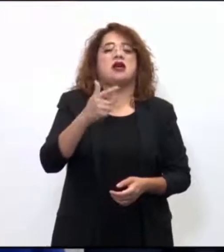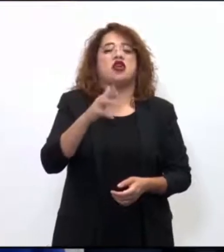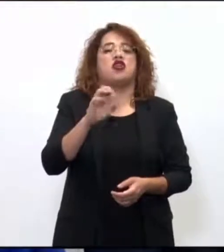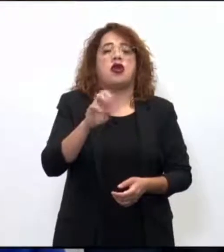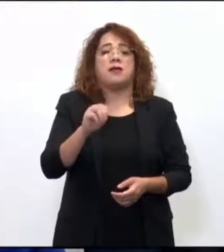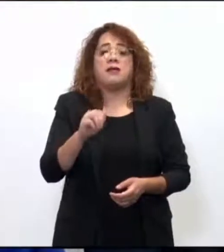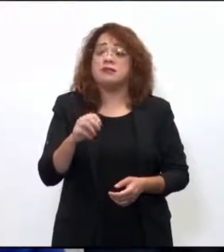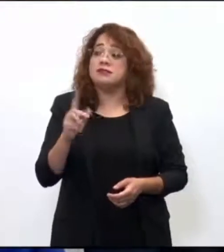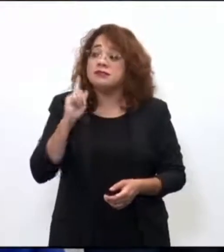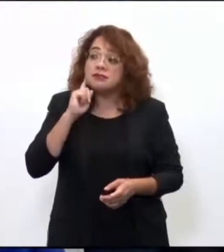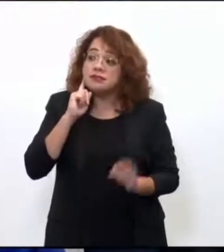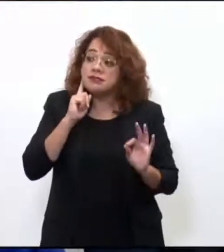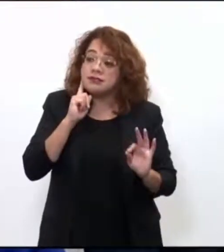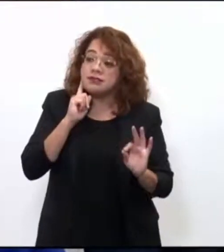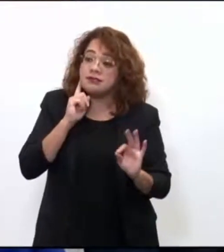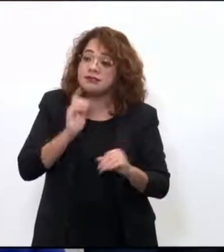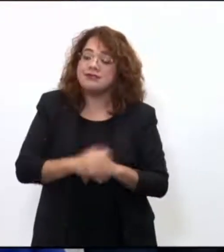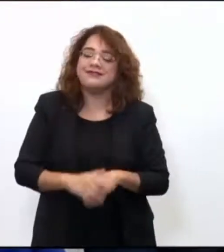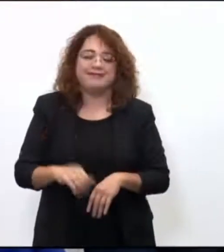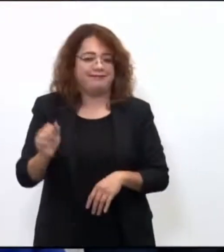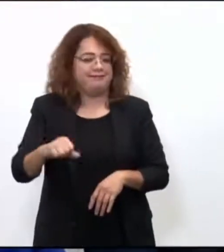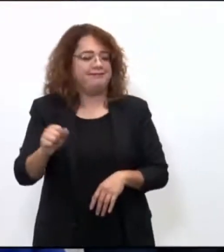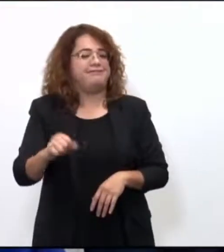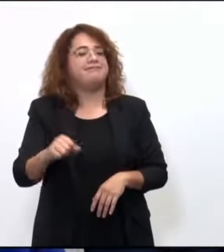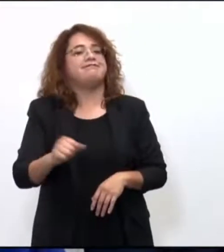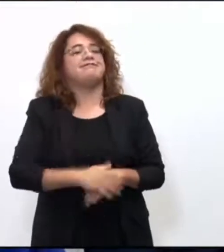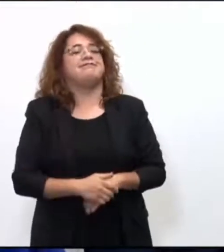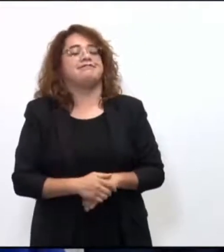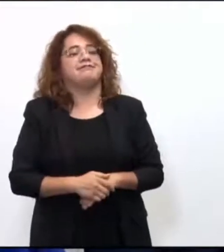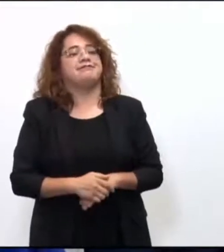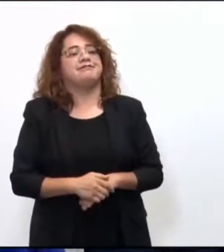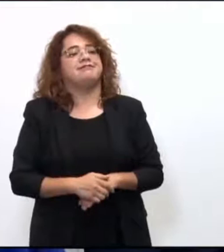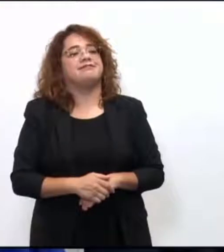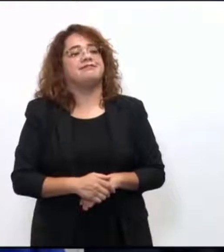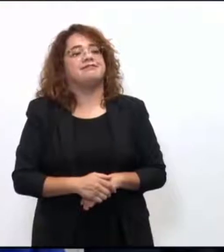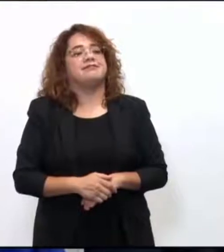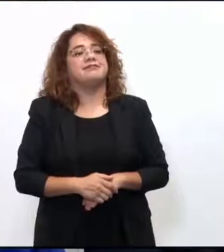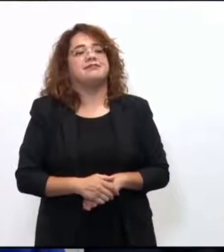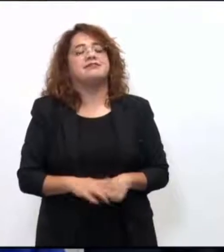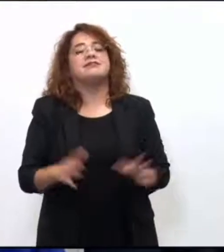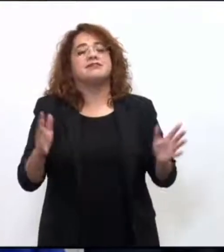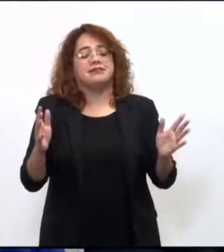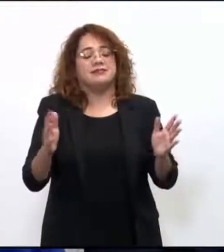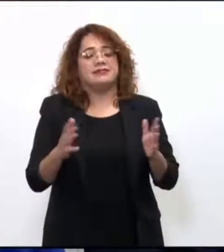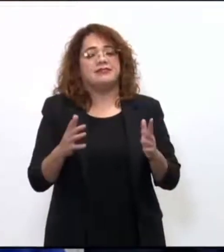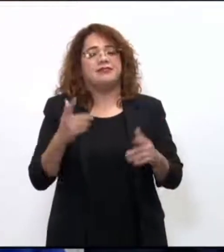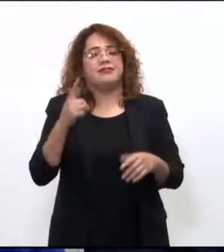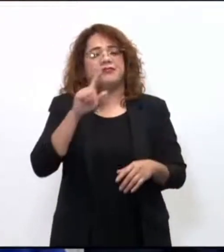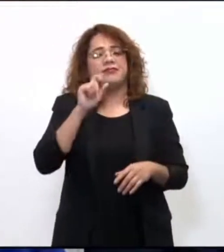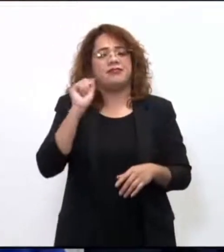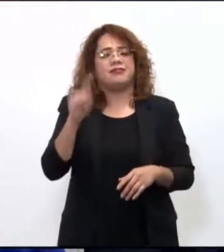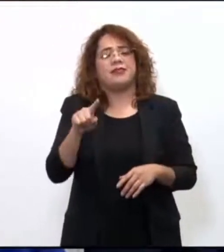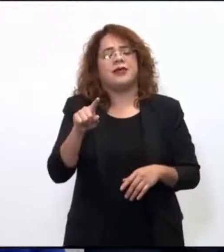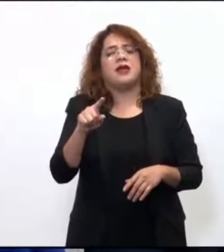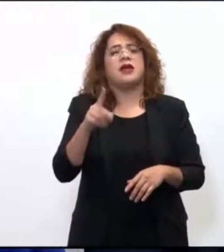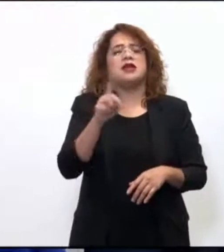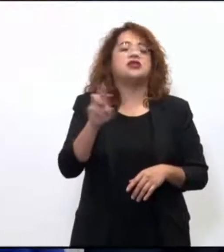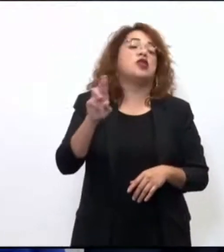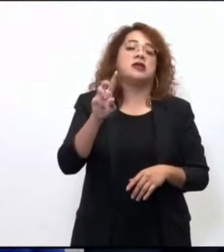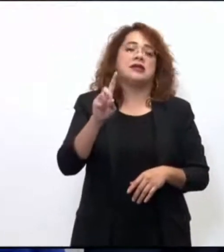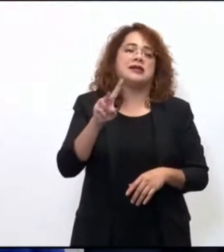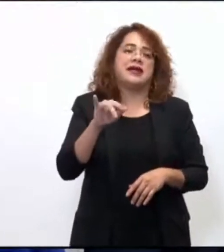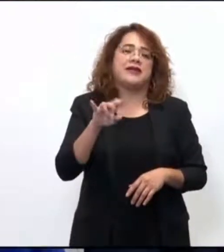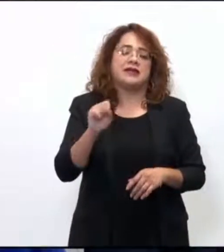Hey, can you hear me? Yes, we can. Okay, great. So my question, Dr. Davis, is about vaccine